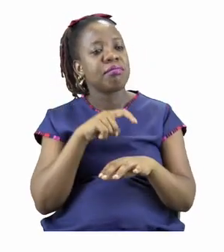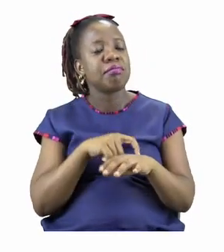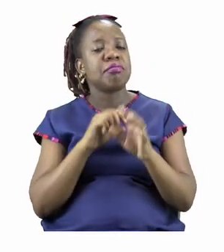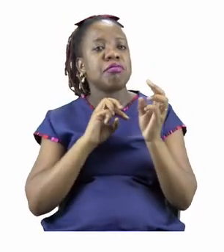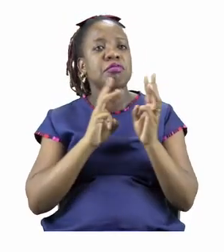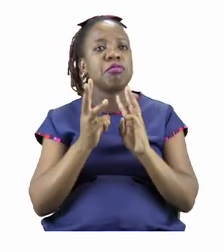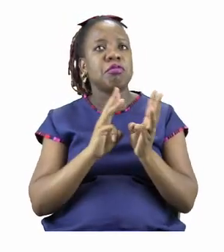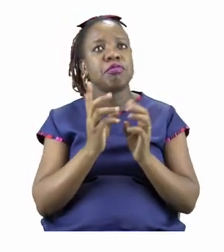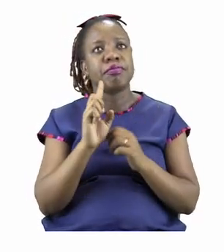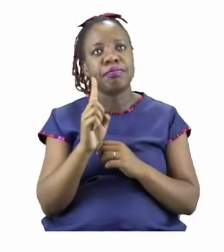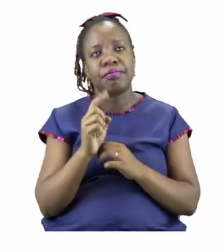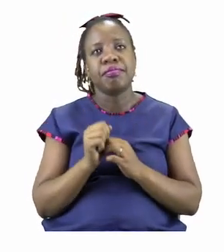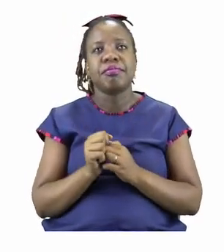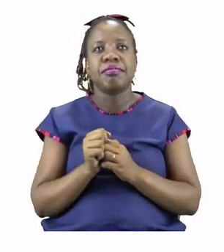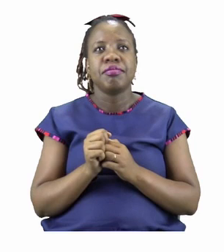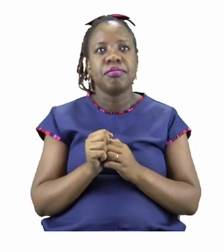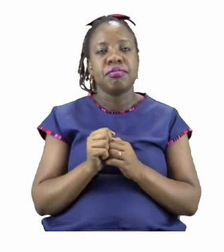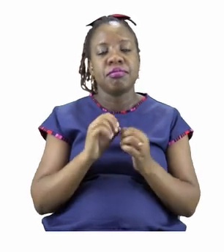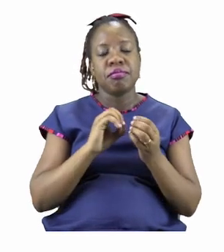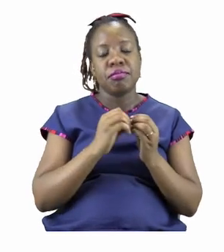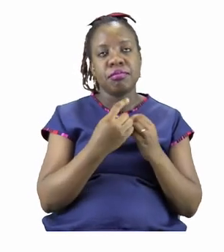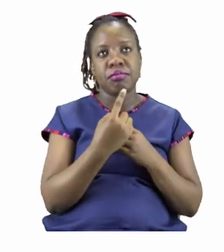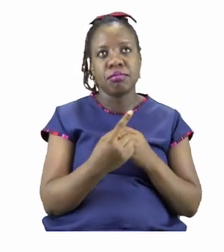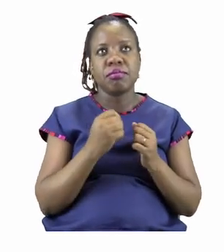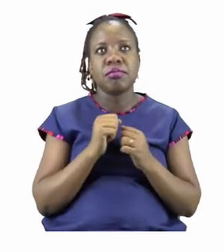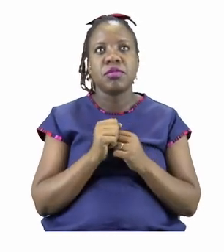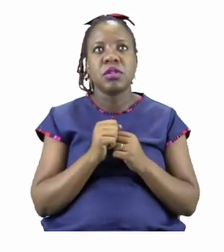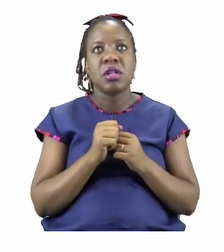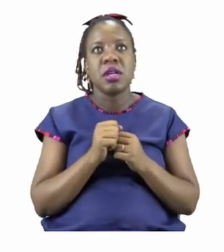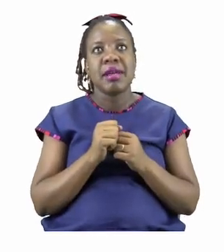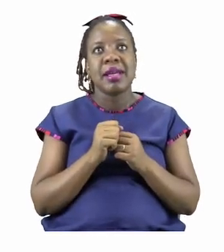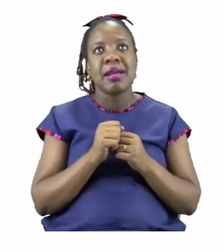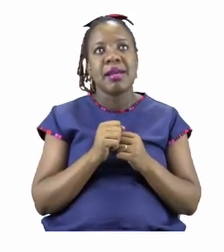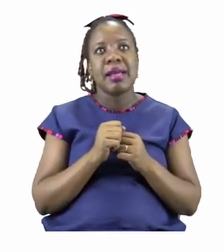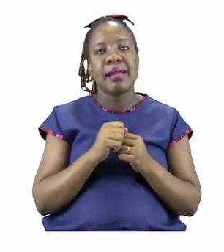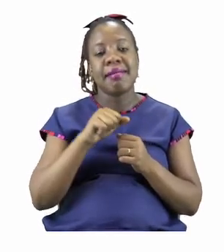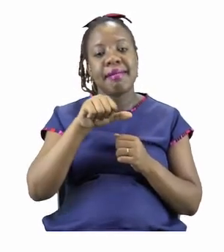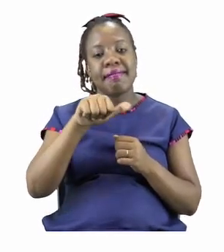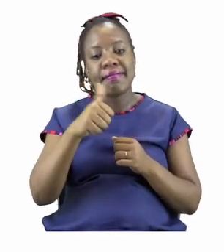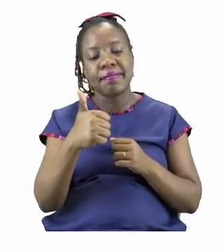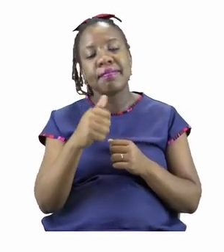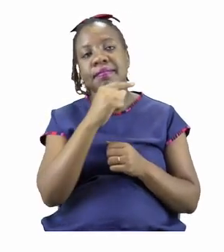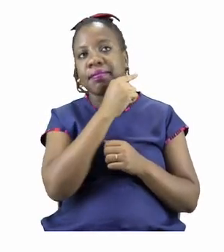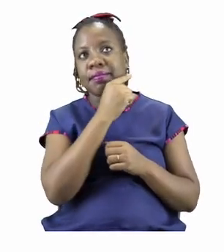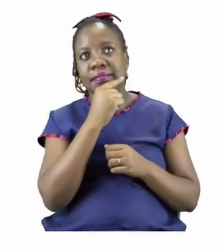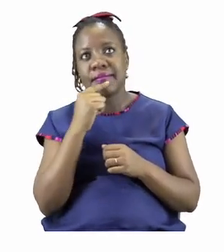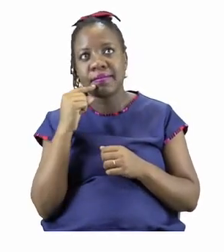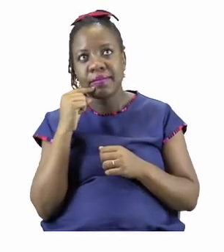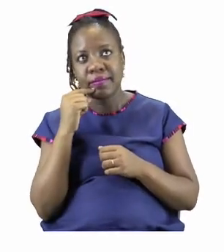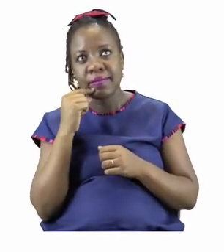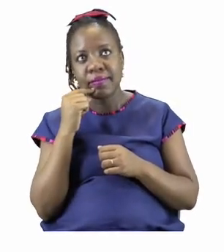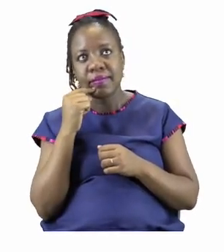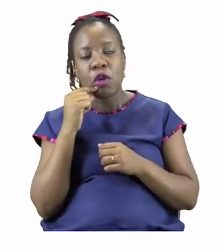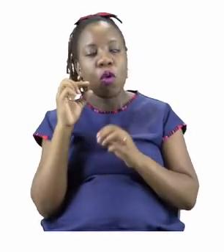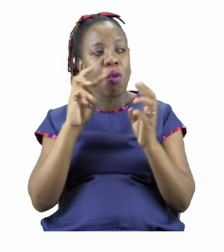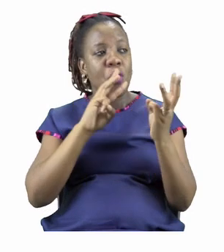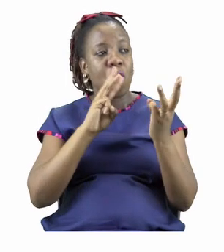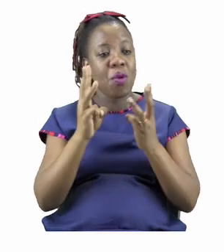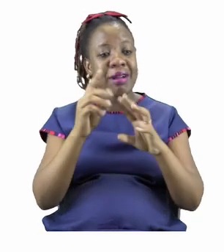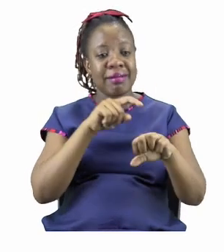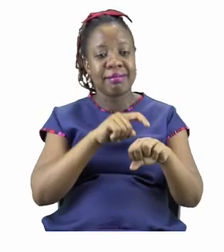Number 1. What is another name for the season called